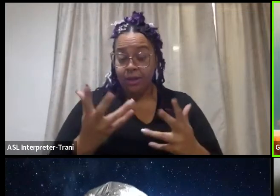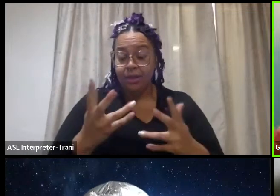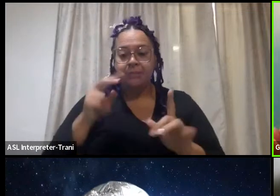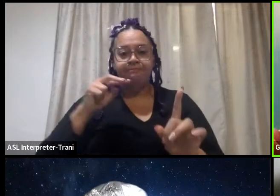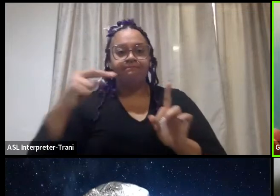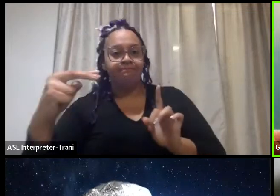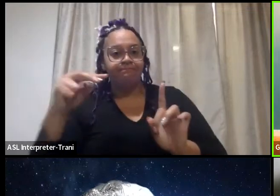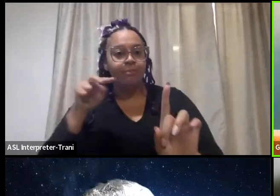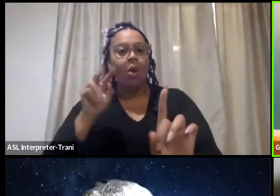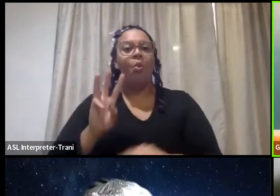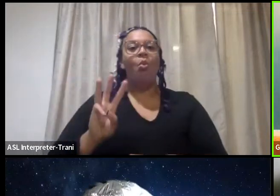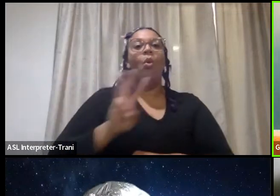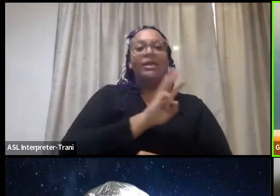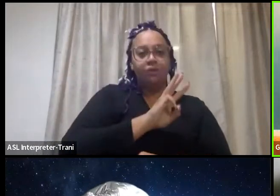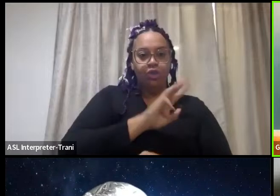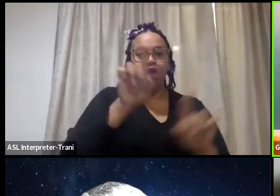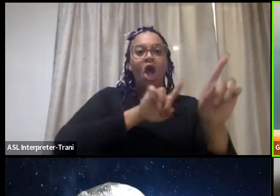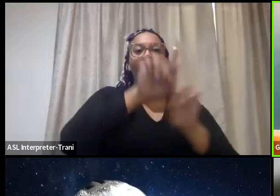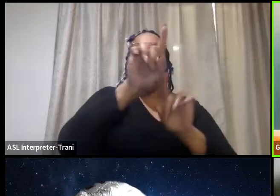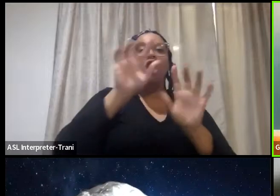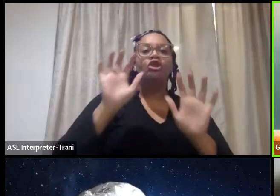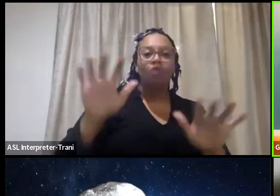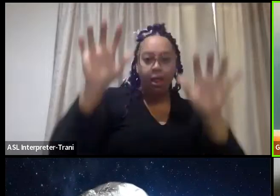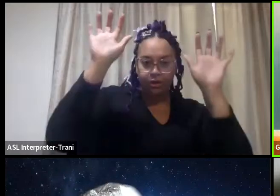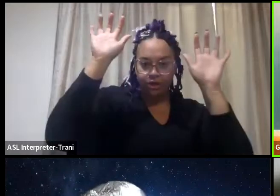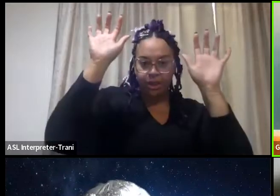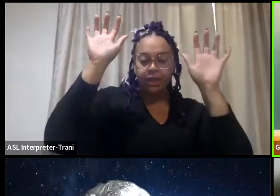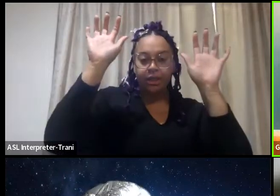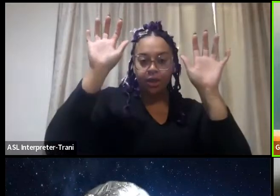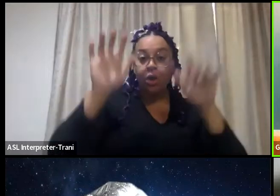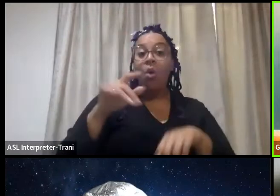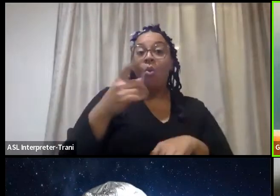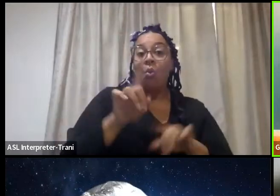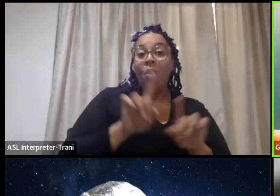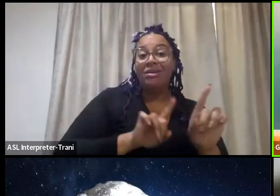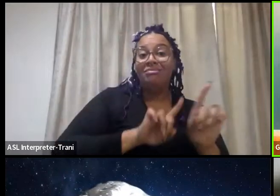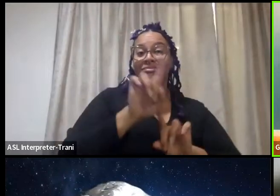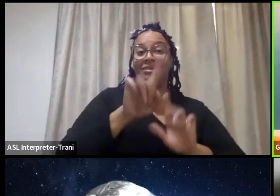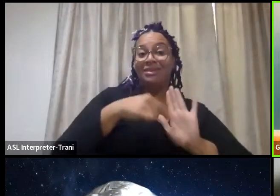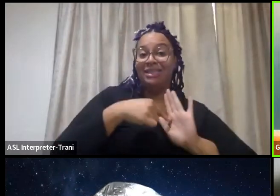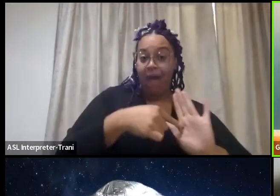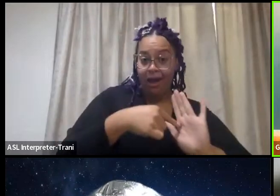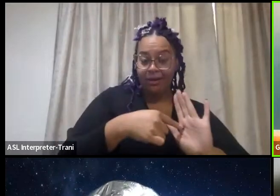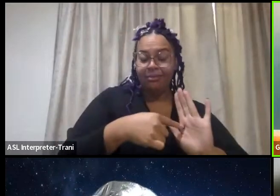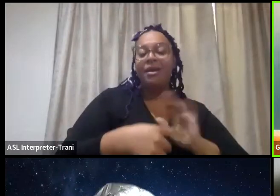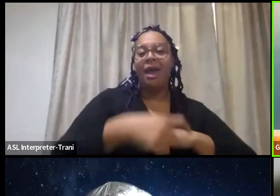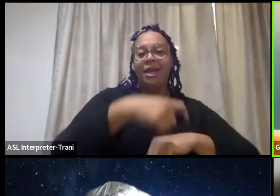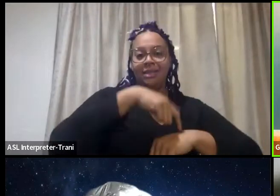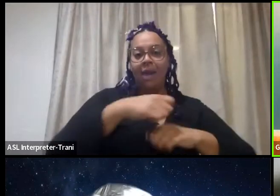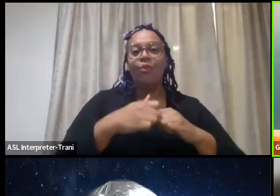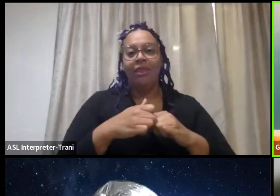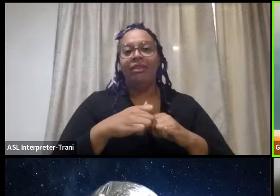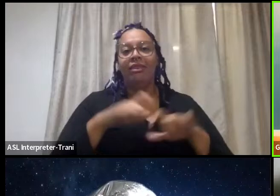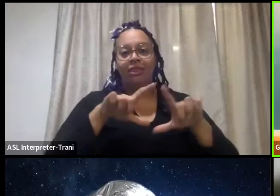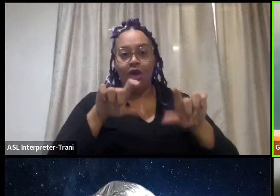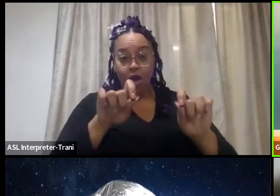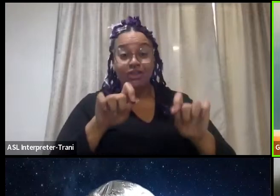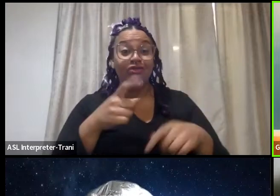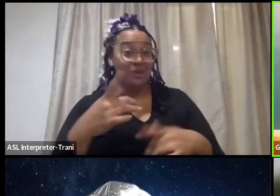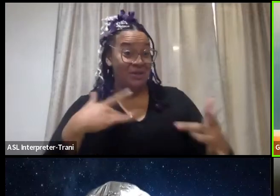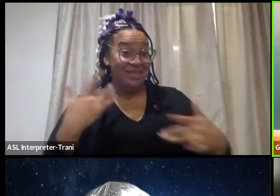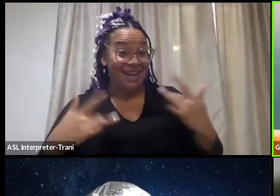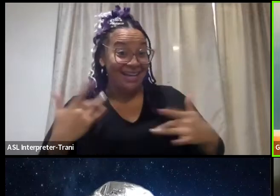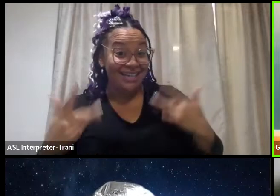Western astrology, going one sign at a time with the cards. So, are y'all